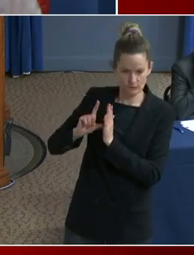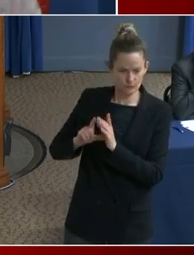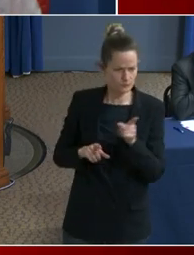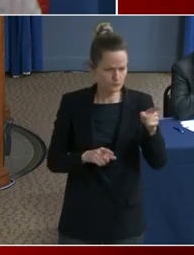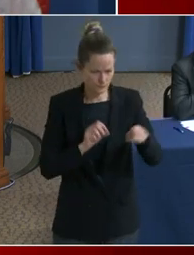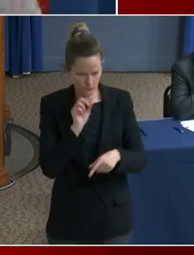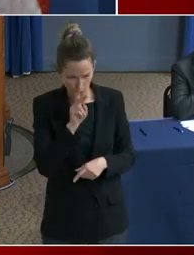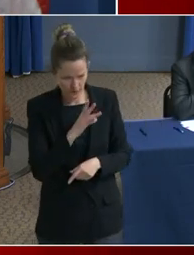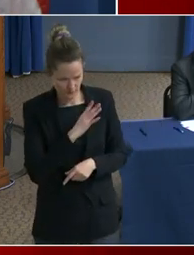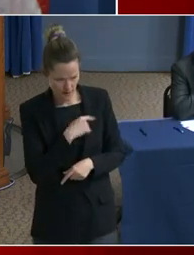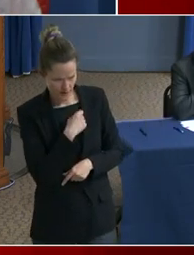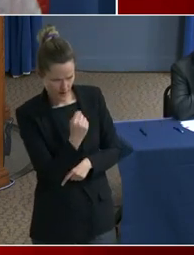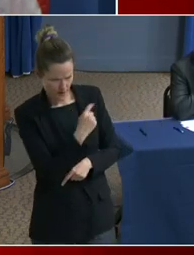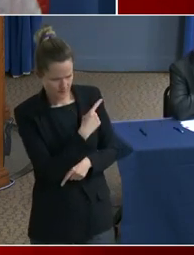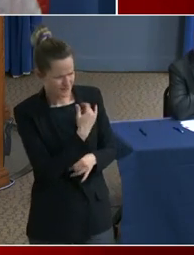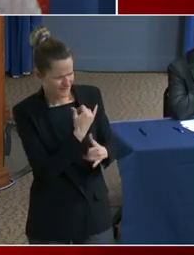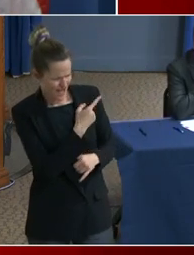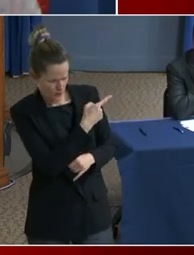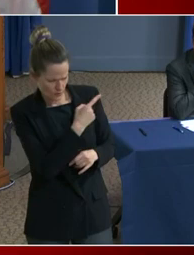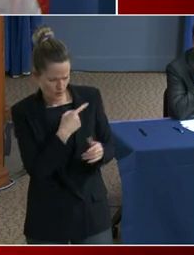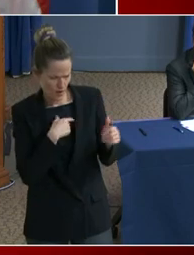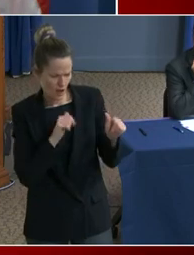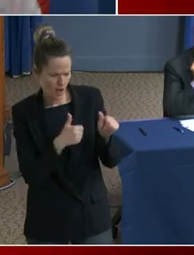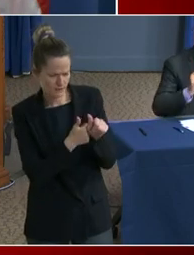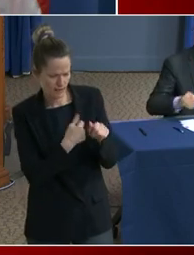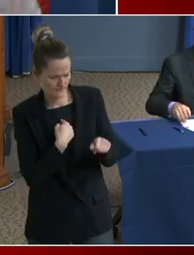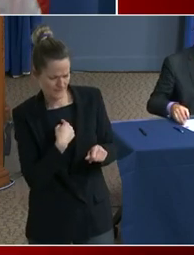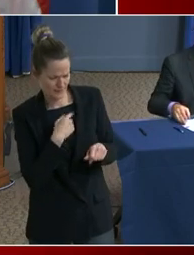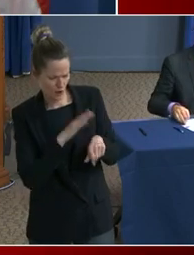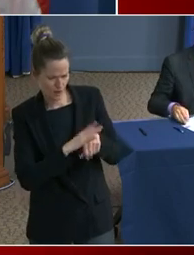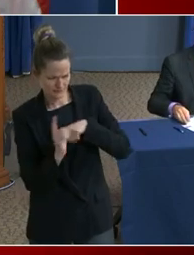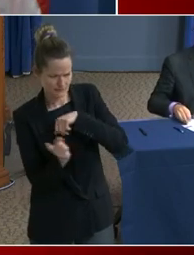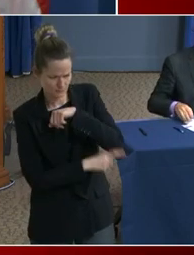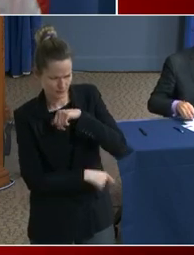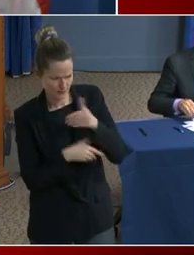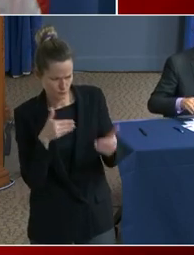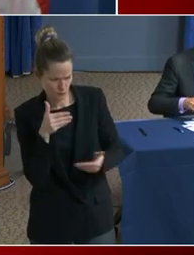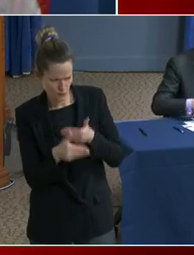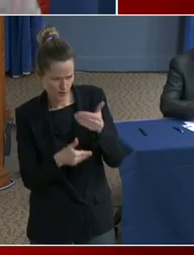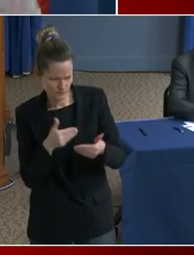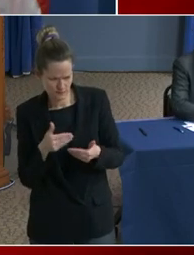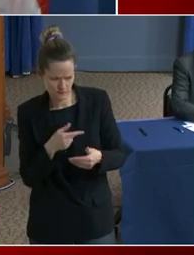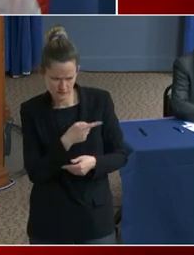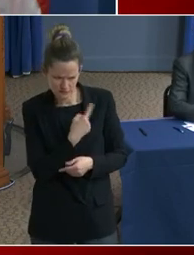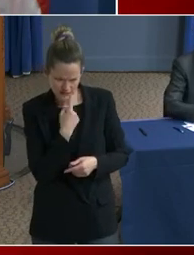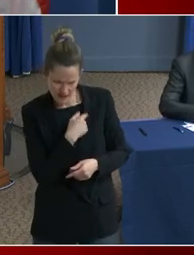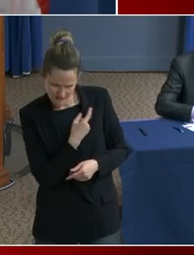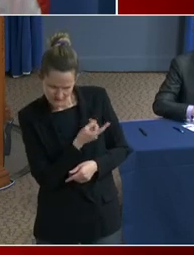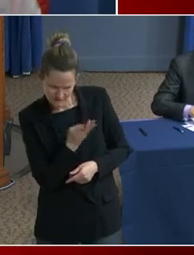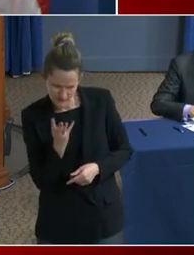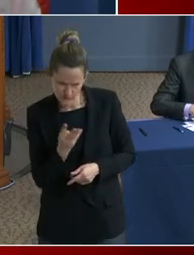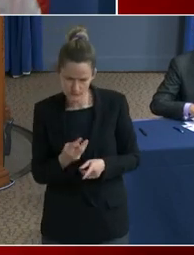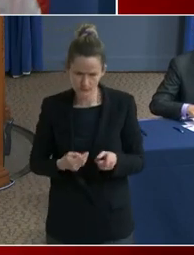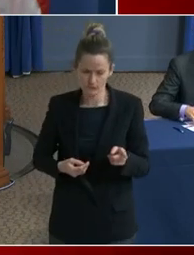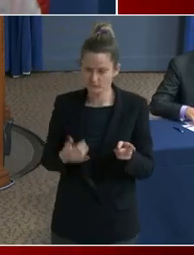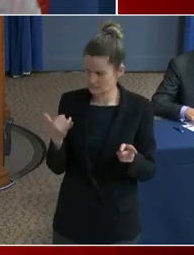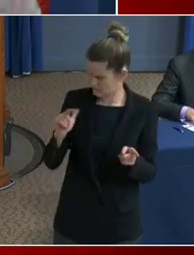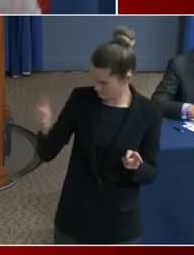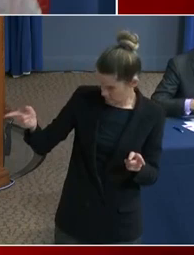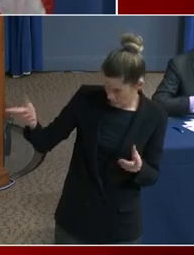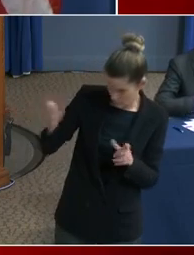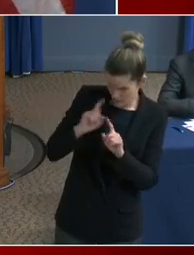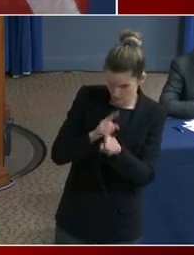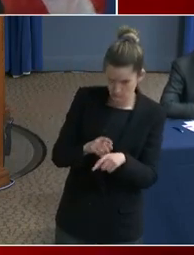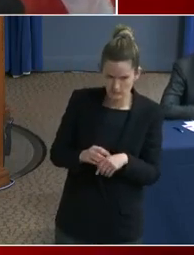on that disciplinary process? But again, last we spoke, there were a handful. Yep, sure. Kevin, do you have that? You update us on Okay. both discipline